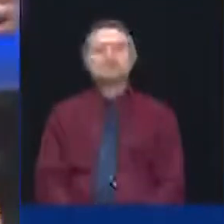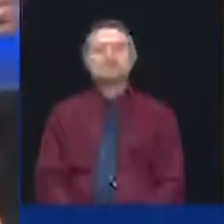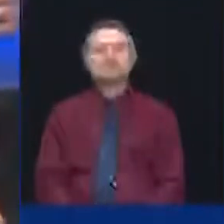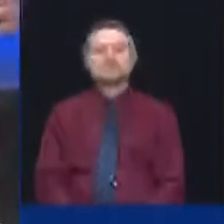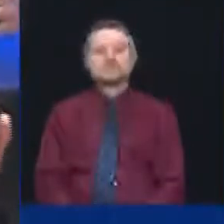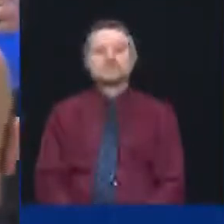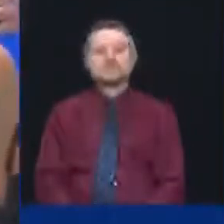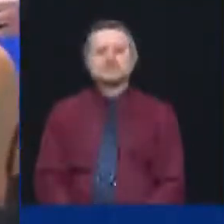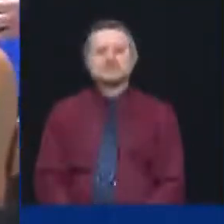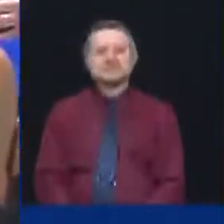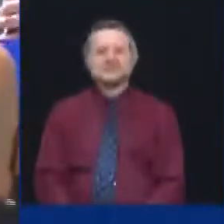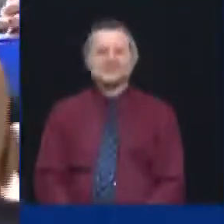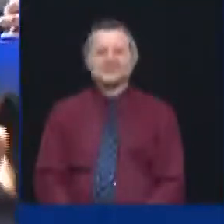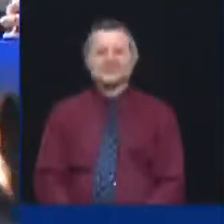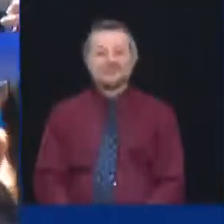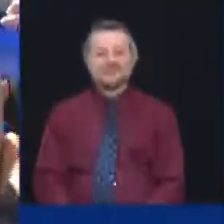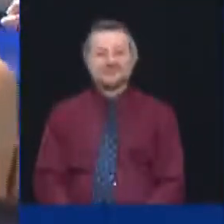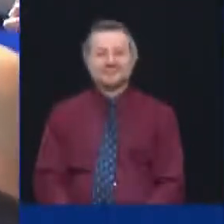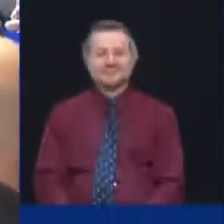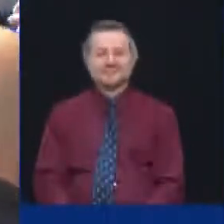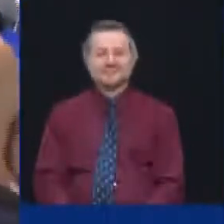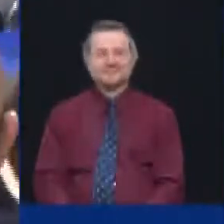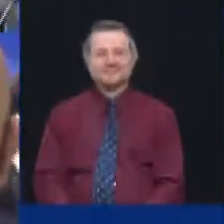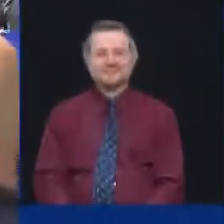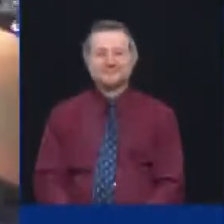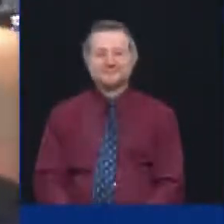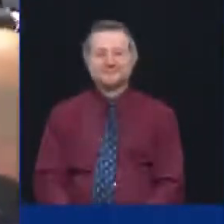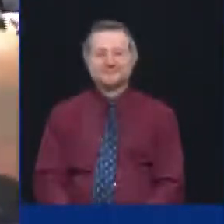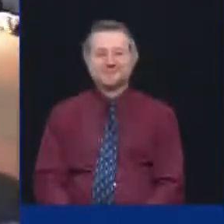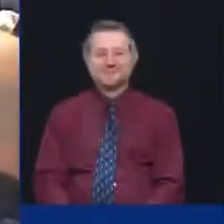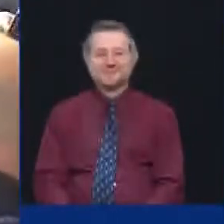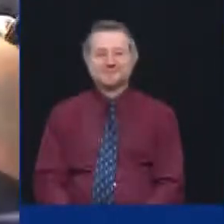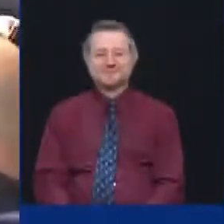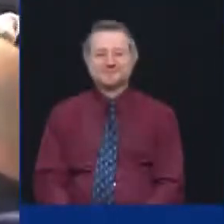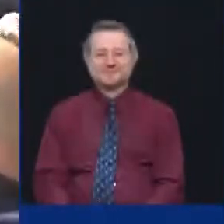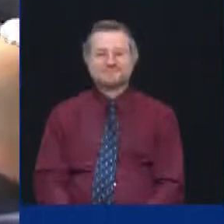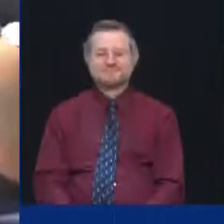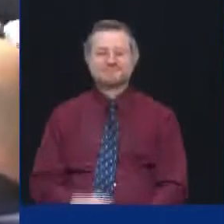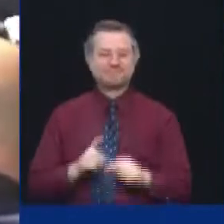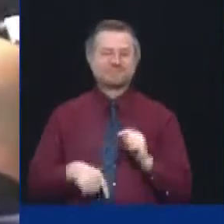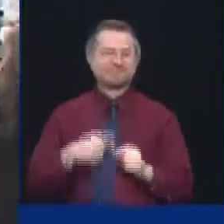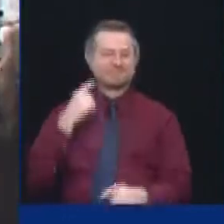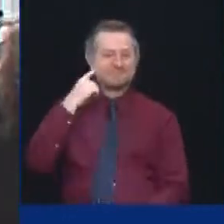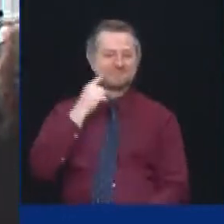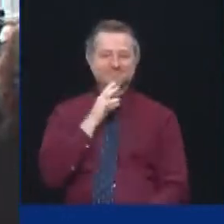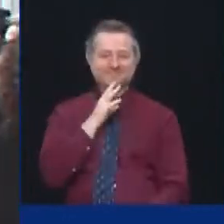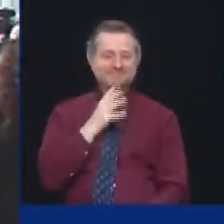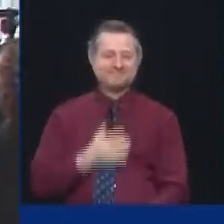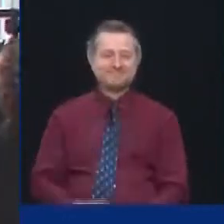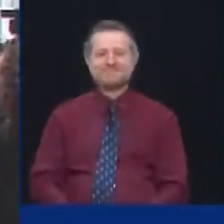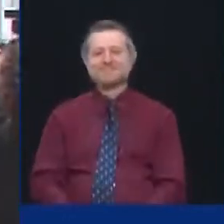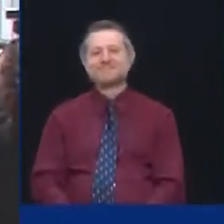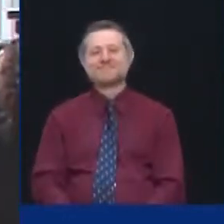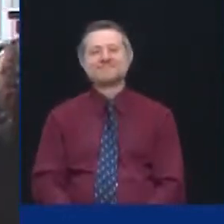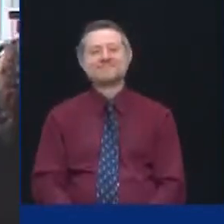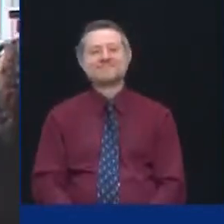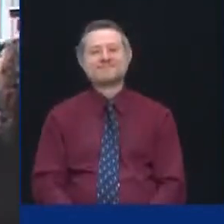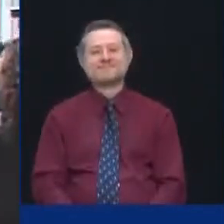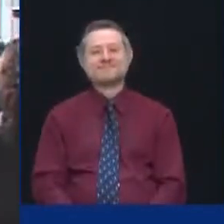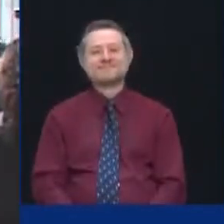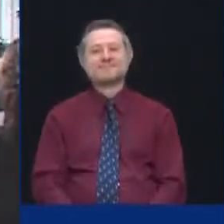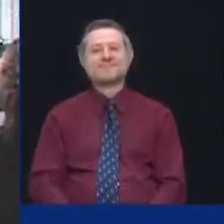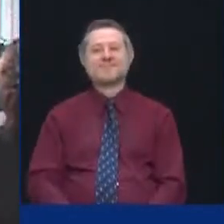For us, extending the 2nd Avenue subway now to 125th Street is our top priority for federal funding.